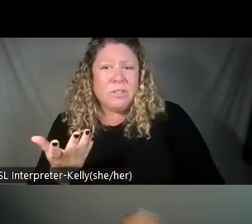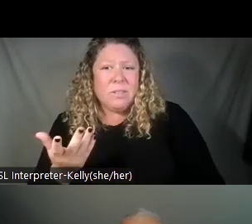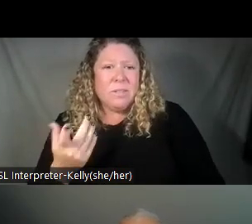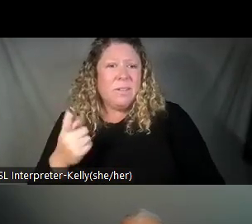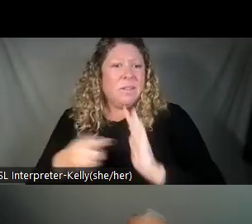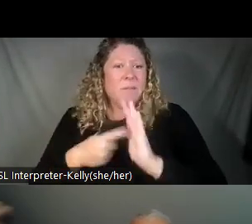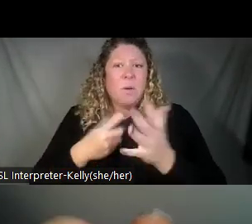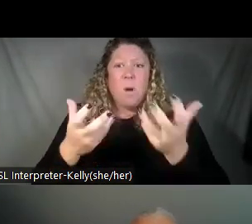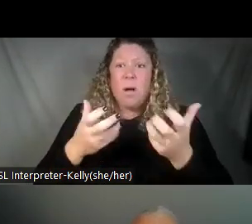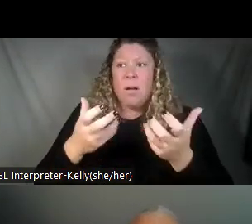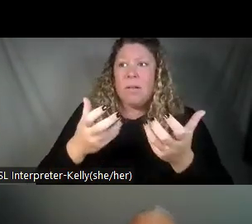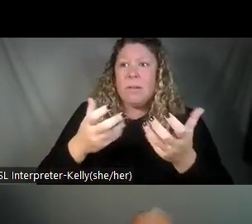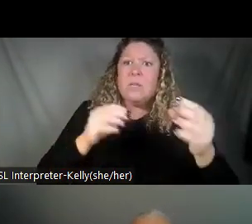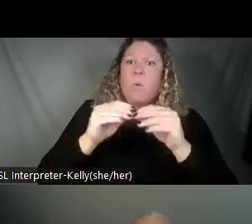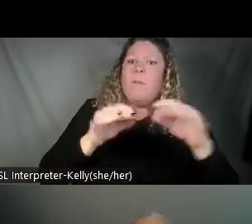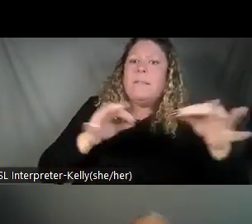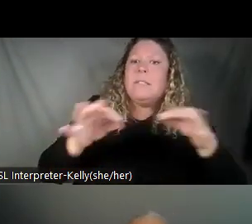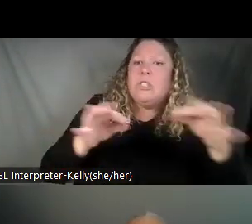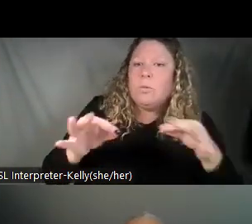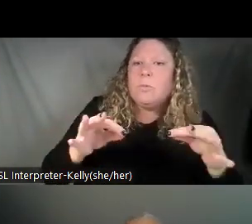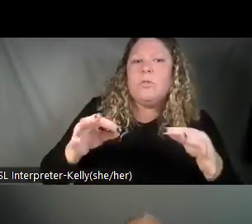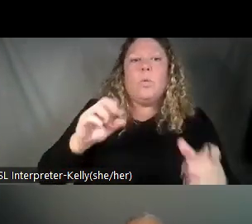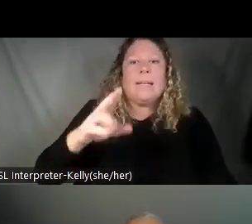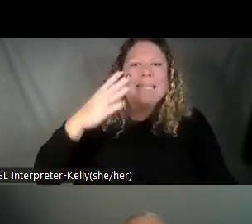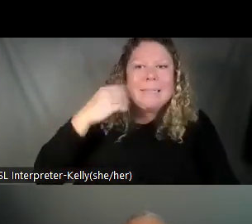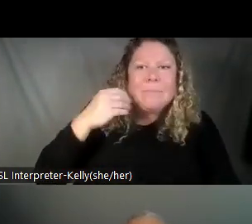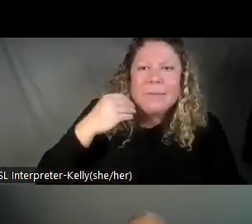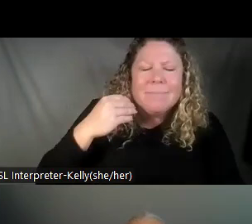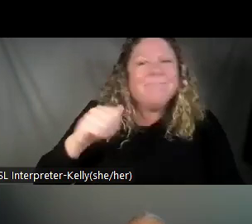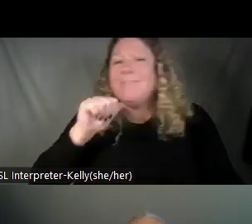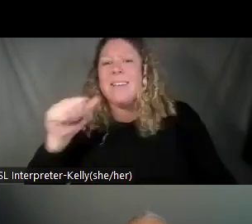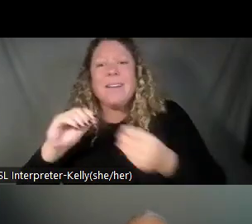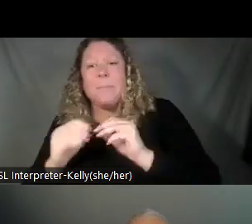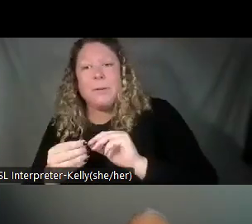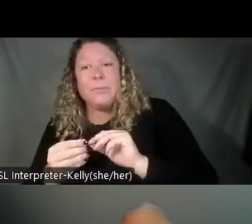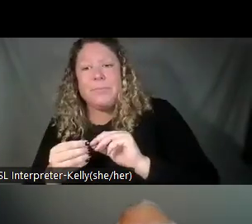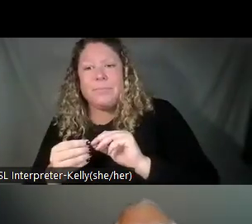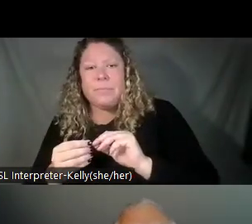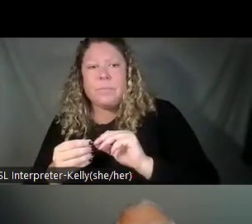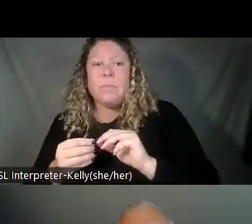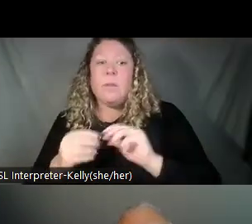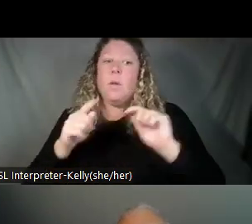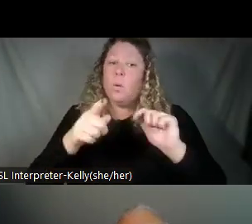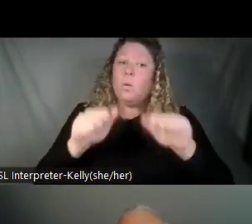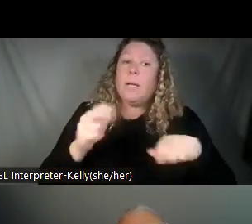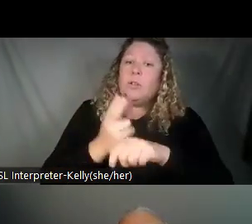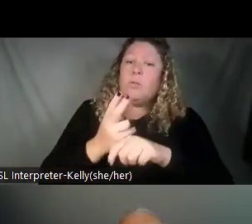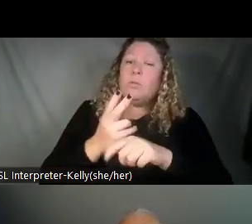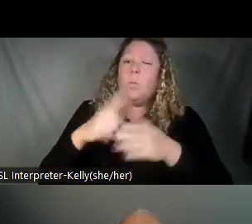of a description than a number. So using user stories to be able to describe what people want.